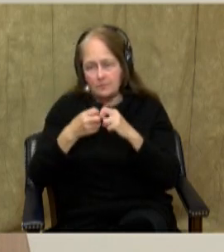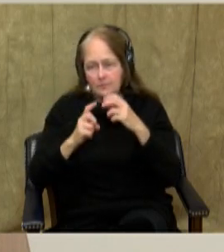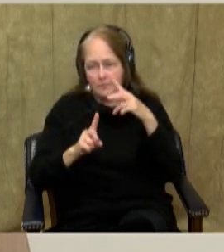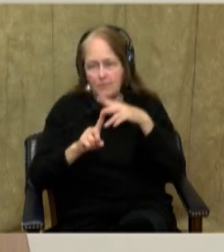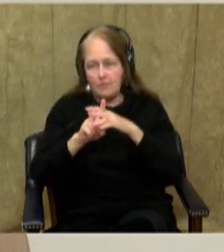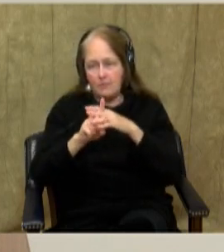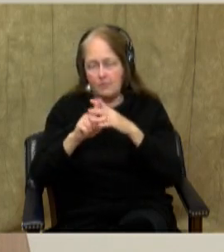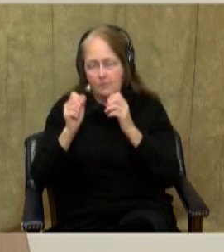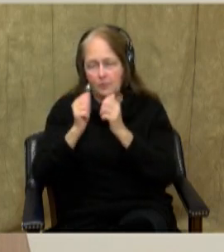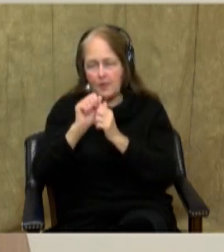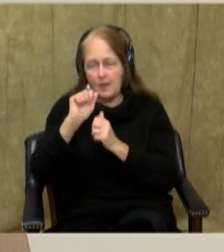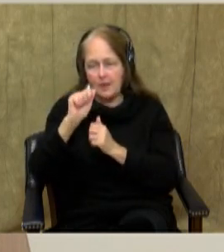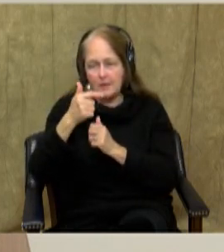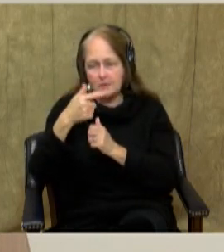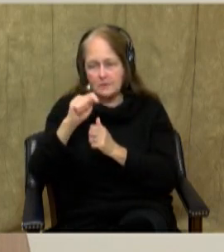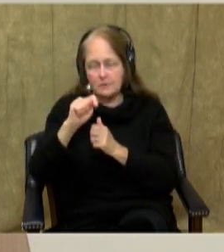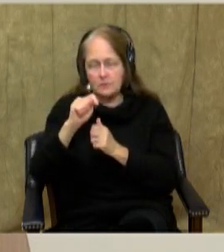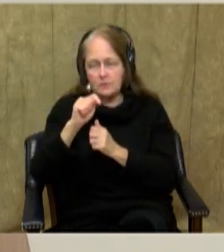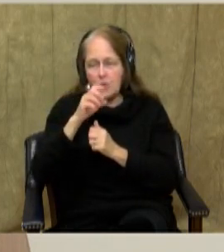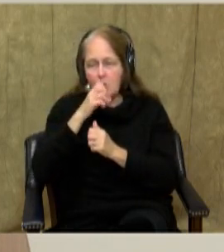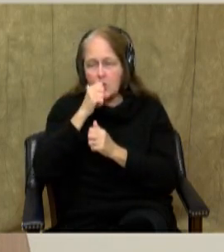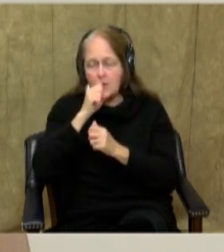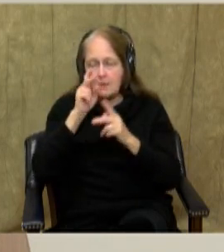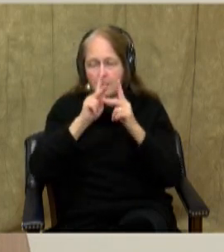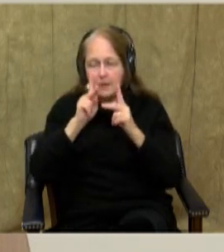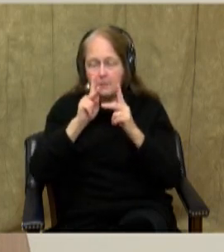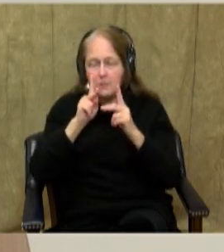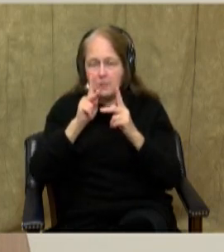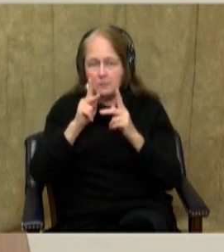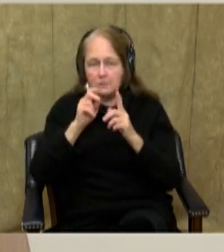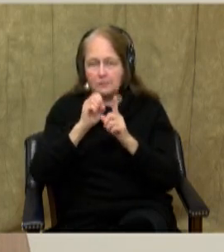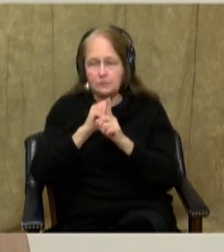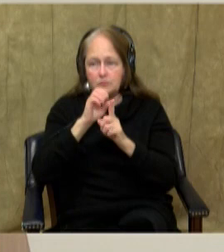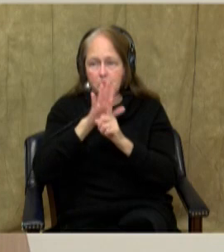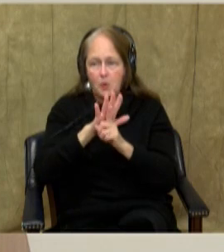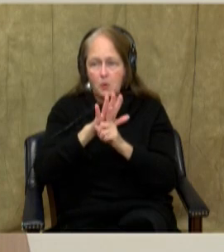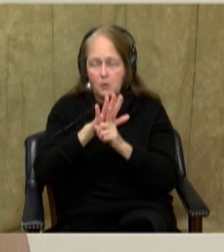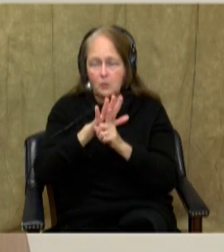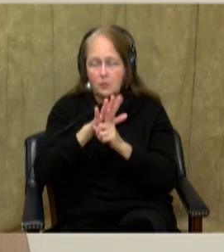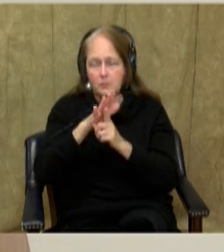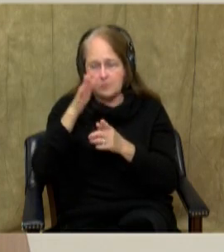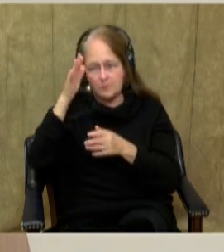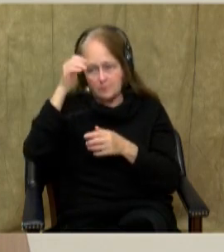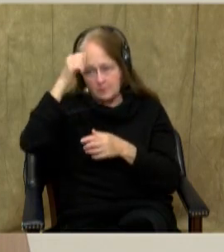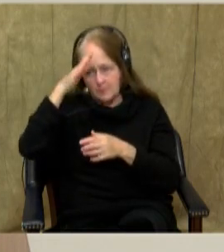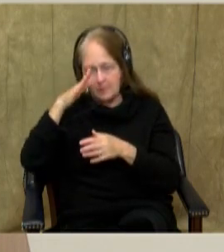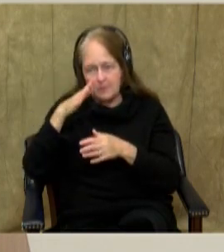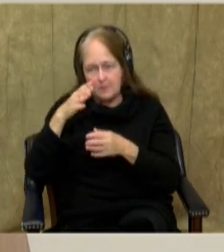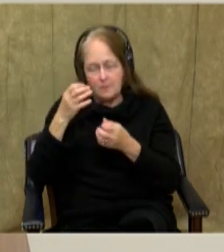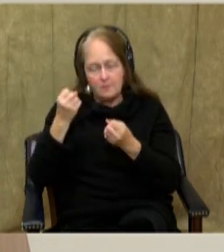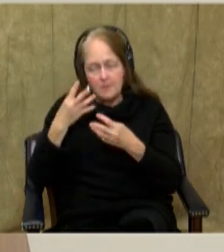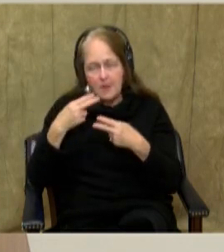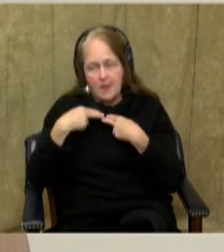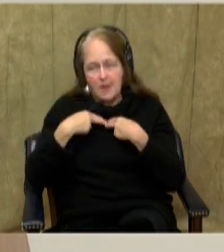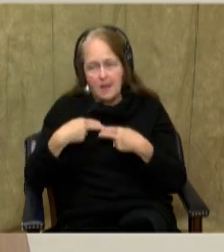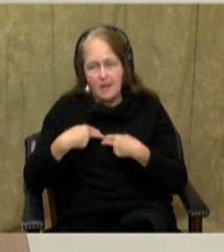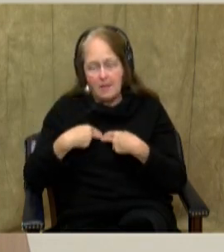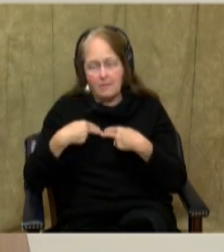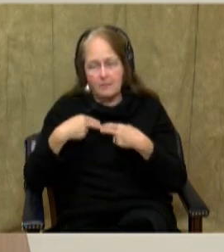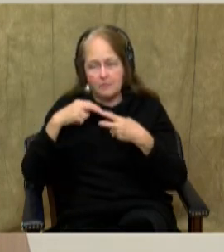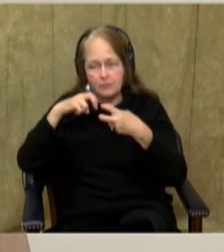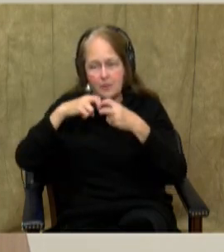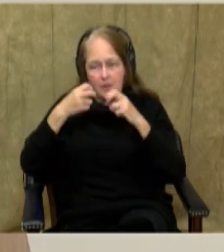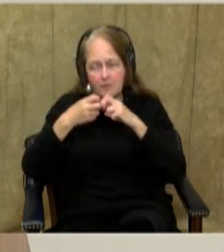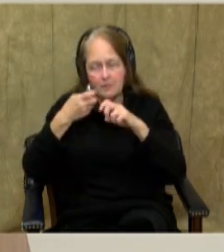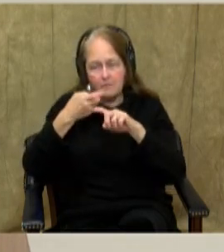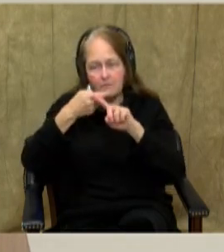with Agent Orange, because years later, people that were exposed to it developed a myriad of health issues.